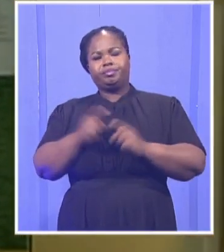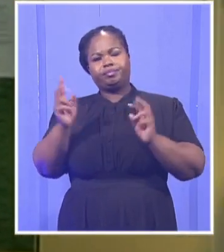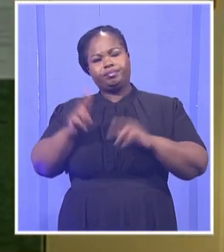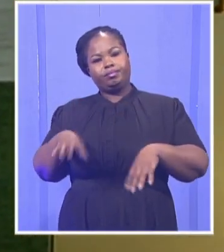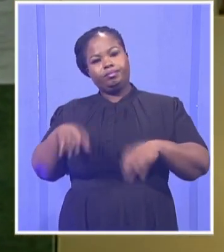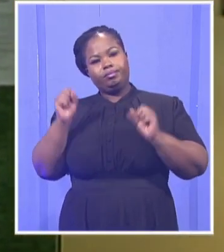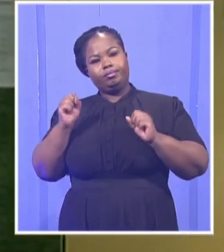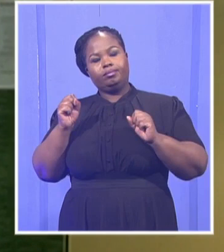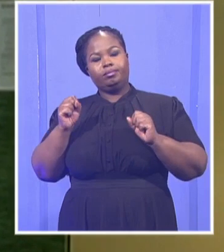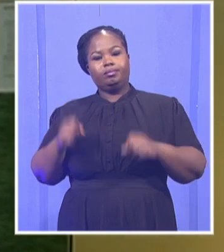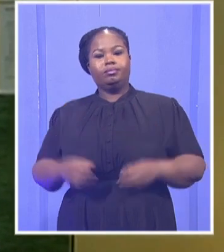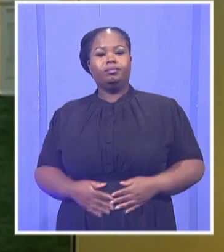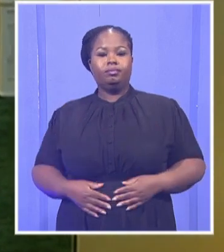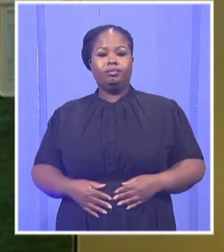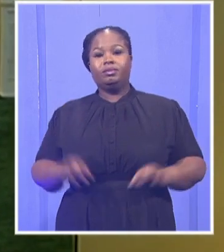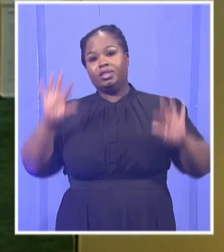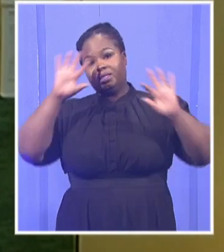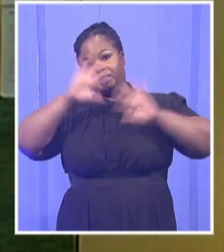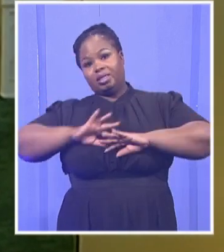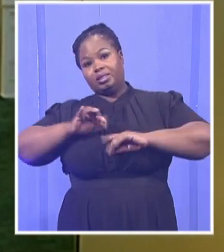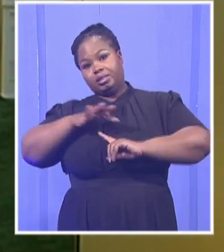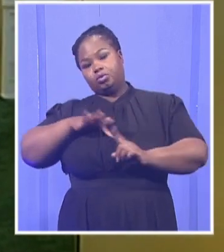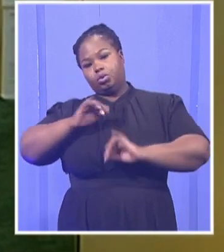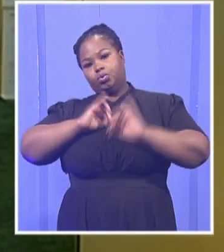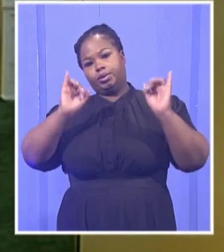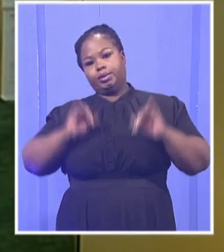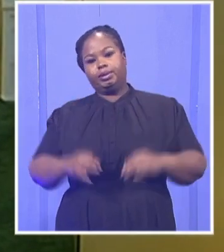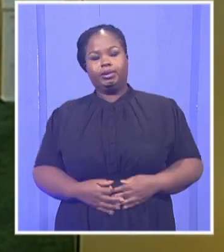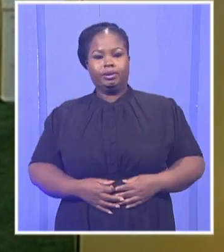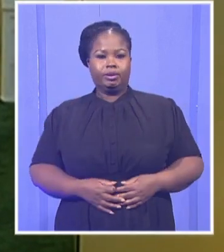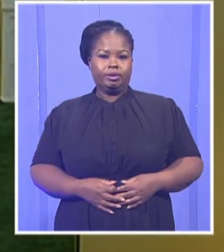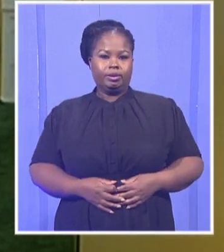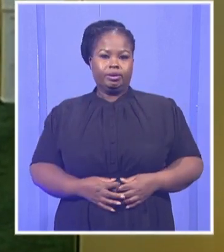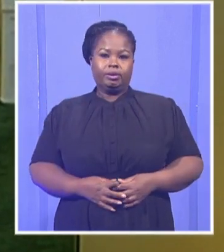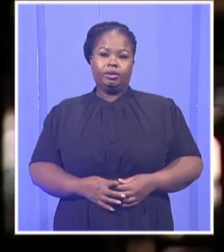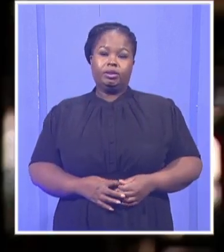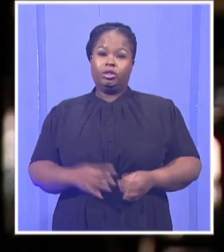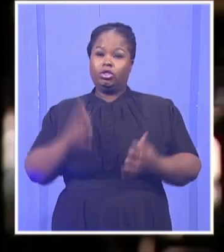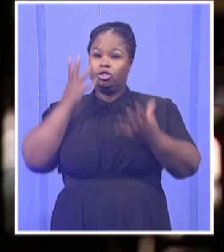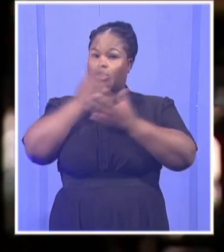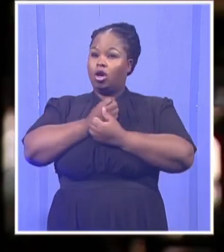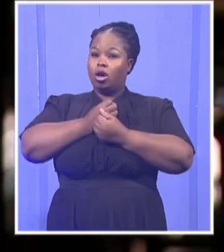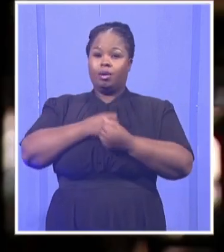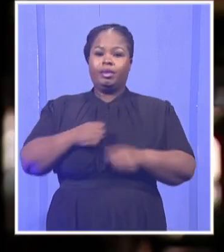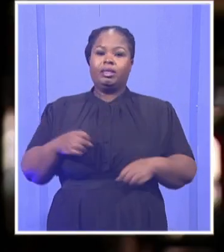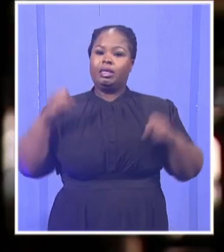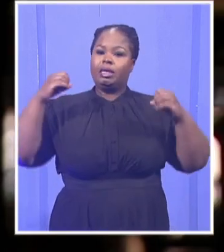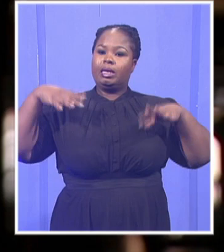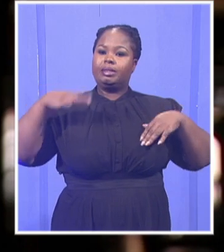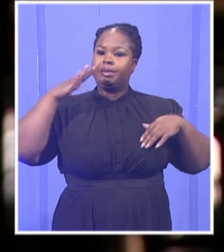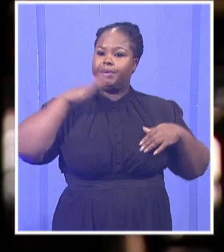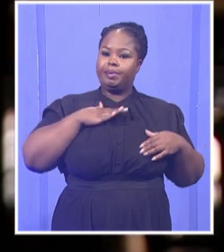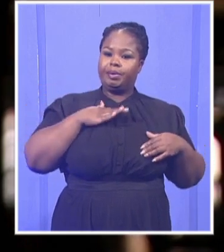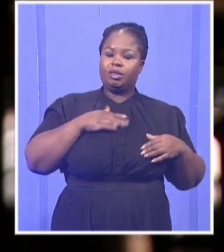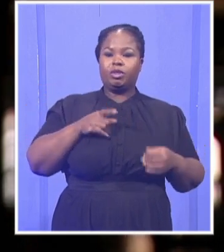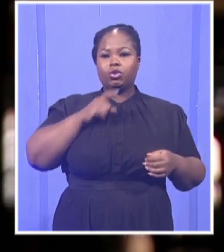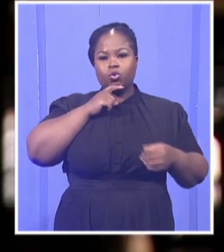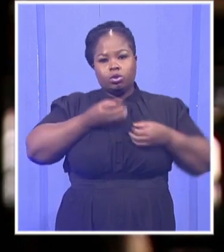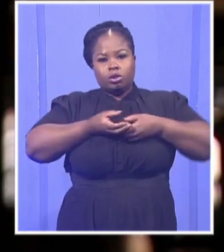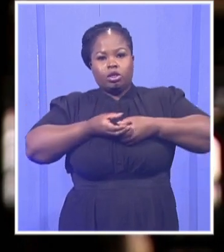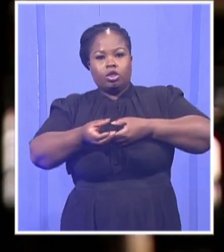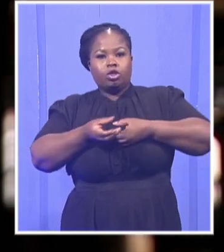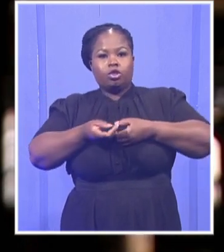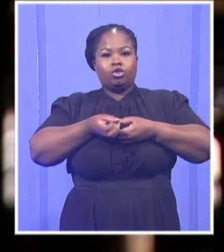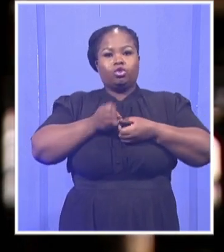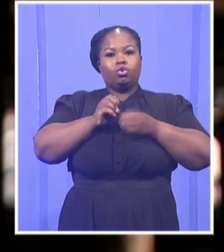shedding. At night, the situation worsens. It is dark and they don't have lighting, so they have to use a torch. Some of